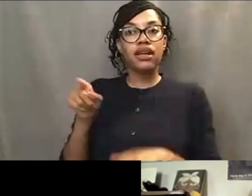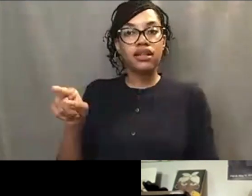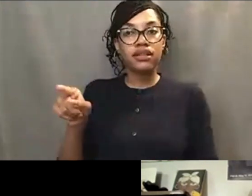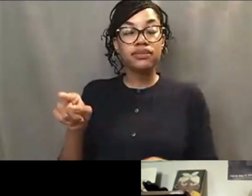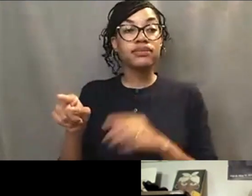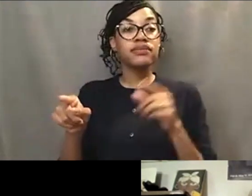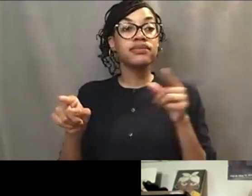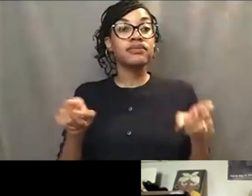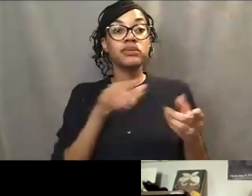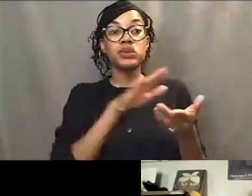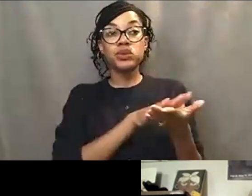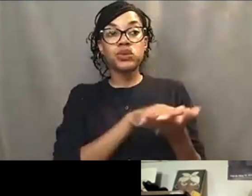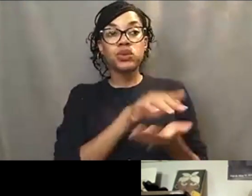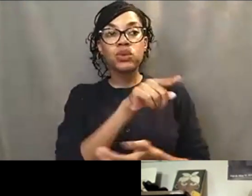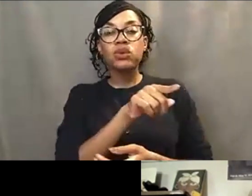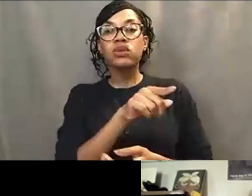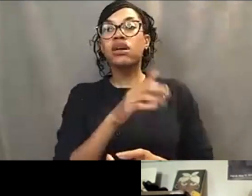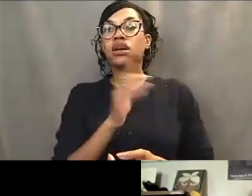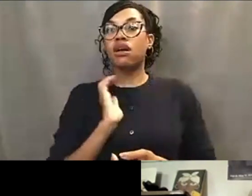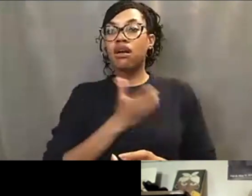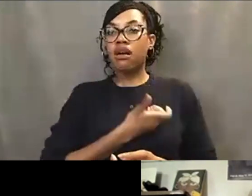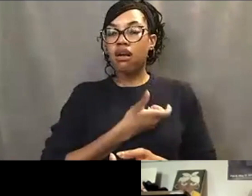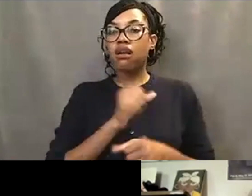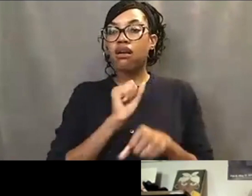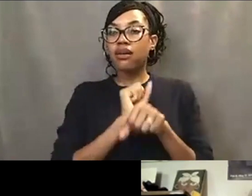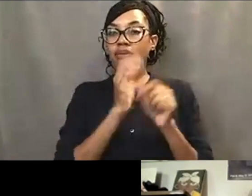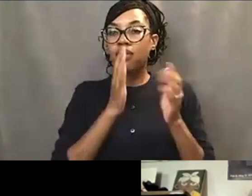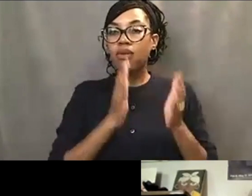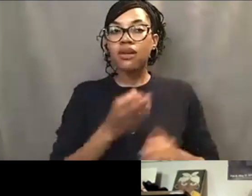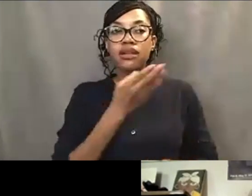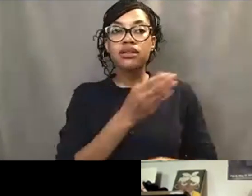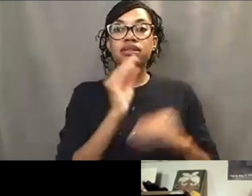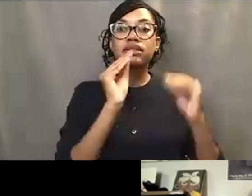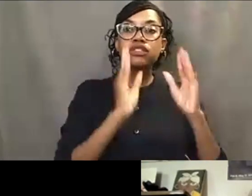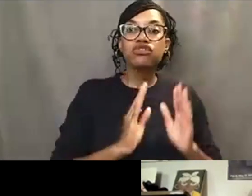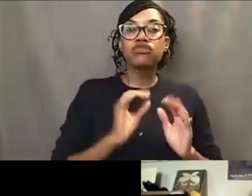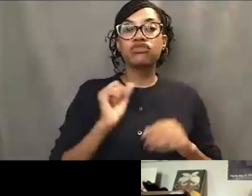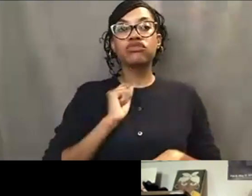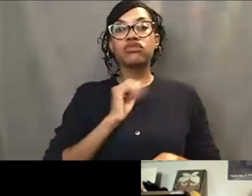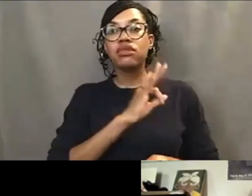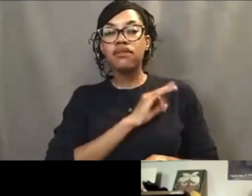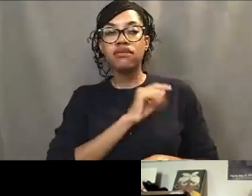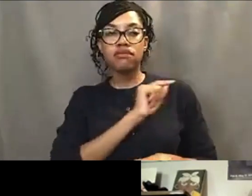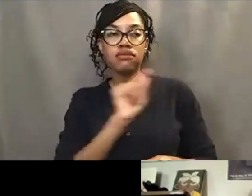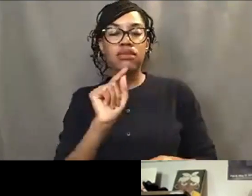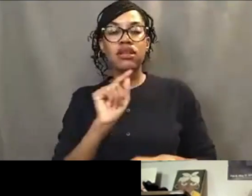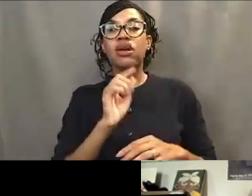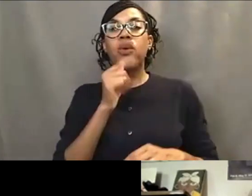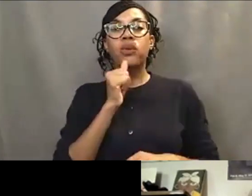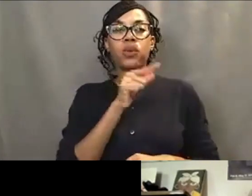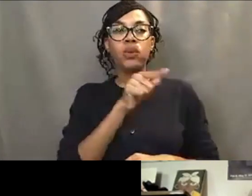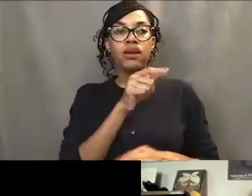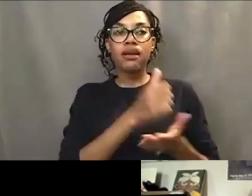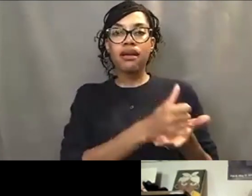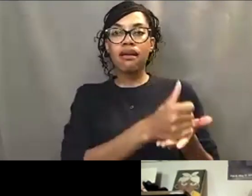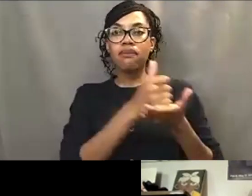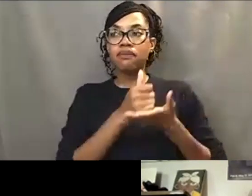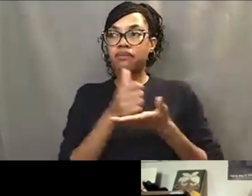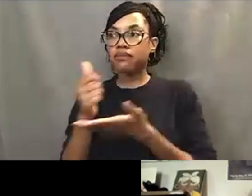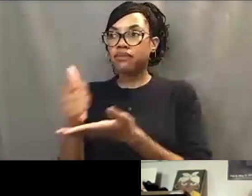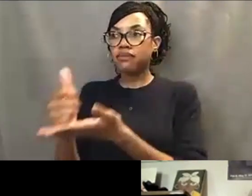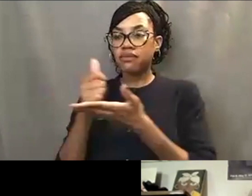schools that can help us make this happen. We needed some organizations to help us with